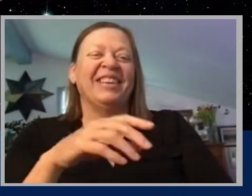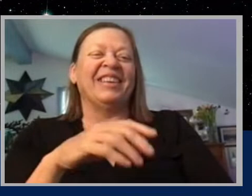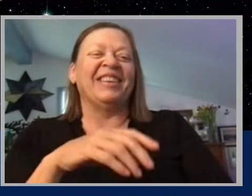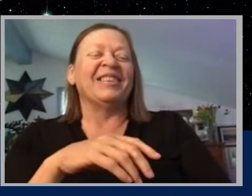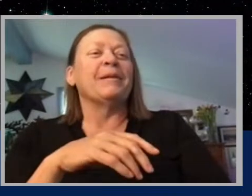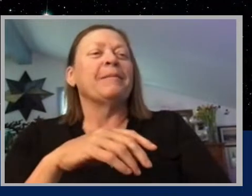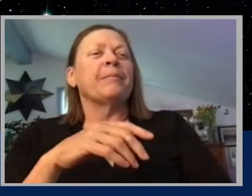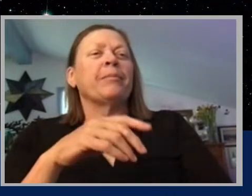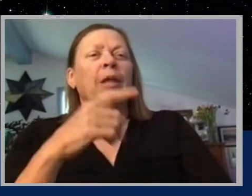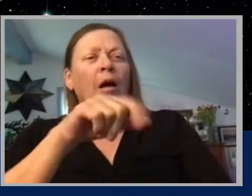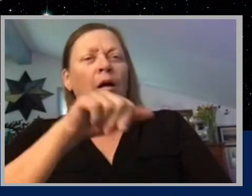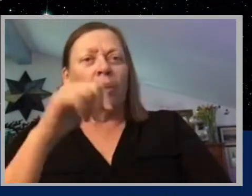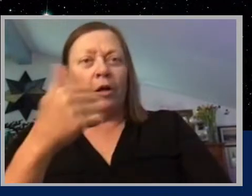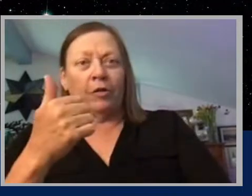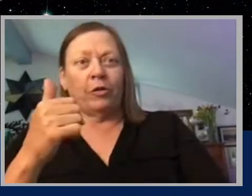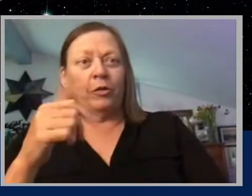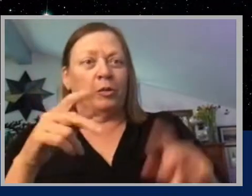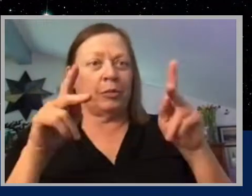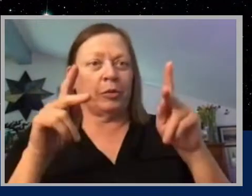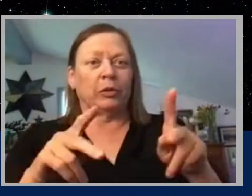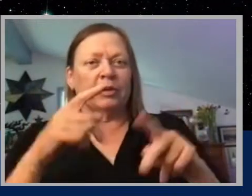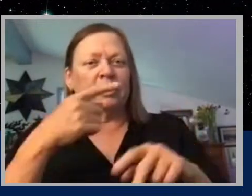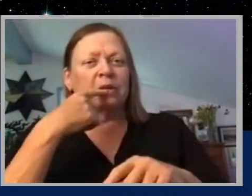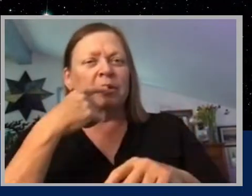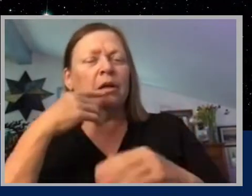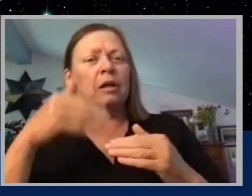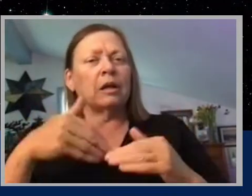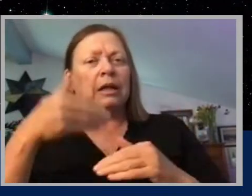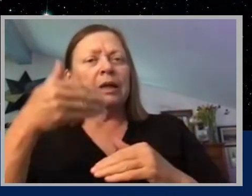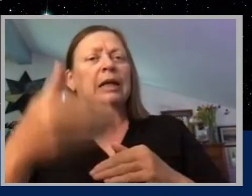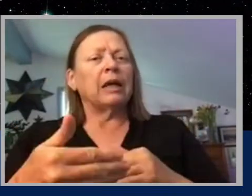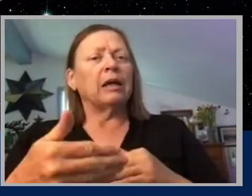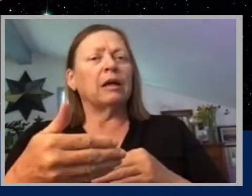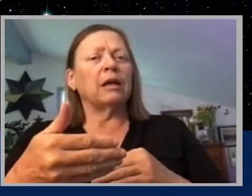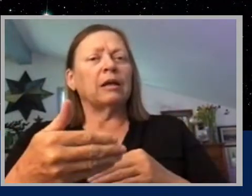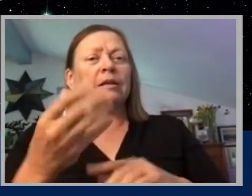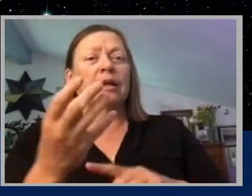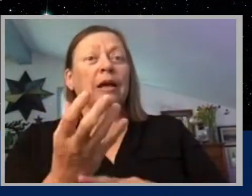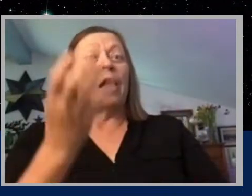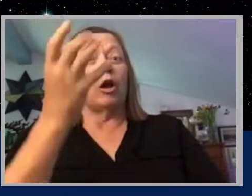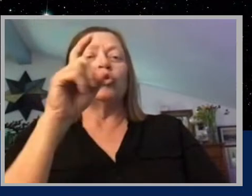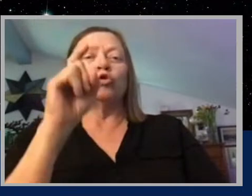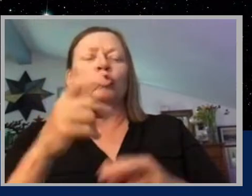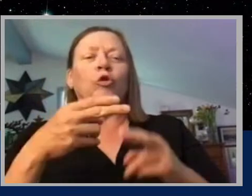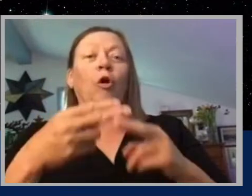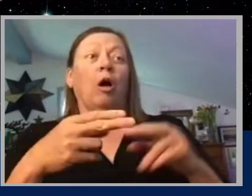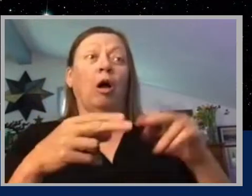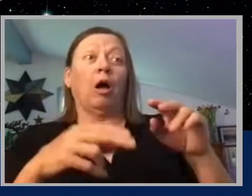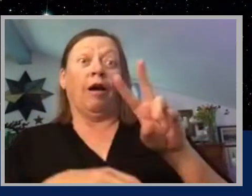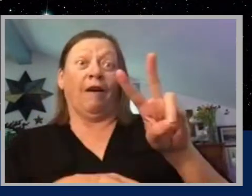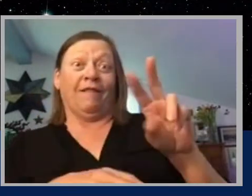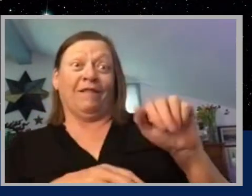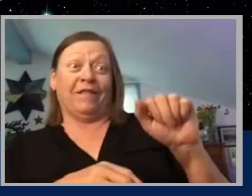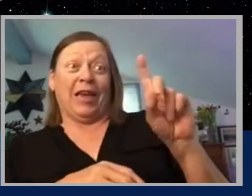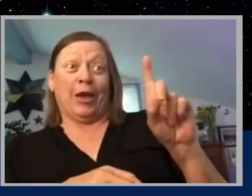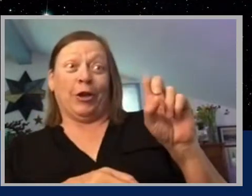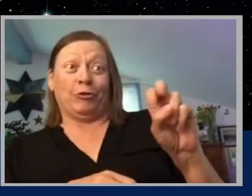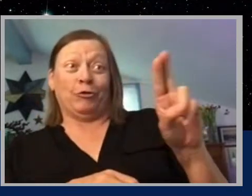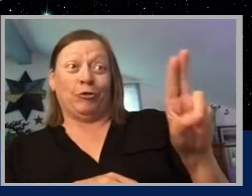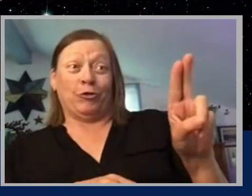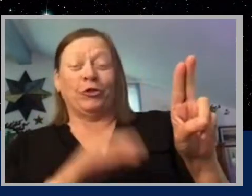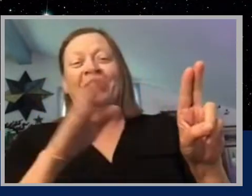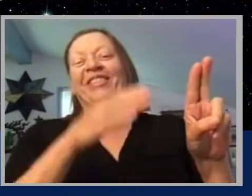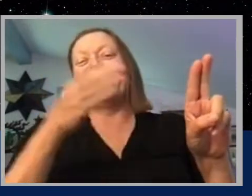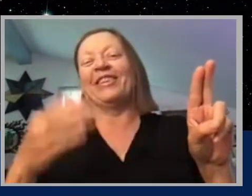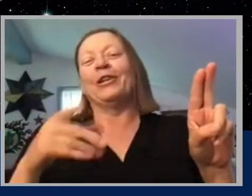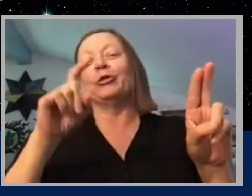Somebody else also said the next capsule for Artemis needs to be called Skywalker. I don't know if you could come up with that acronym, maybe.